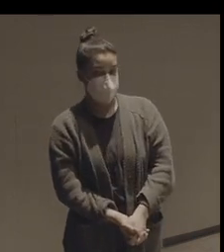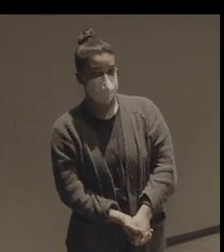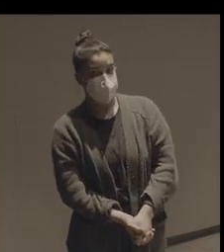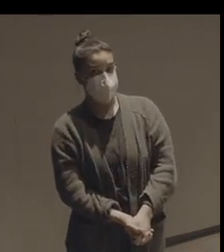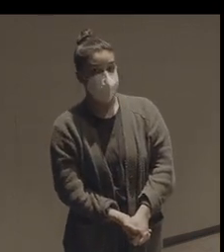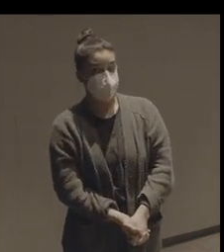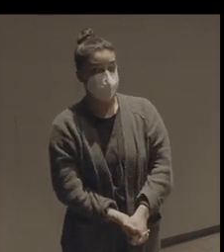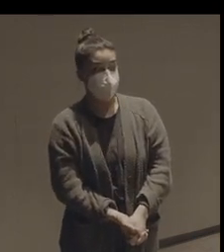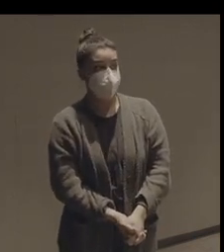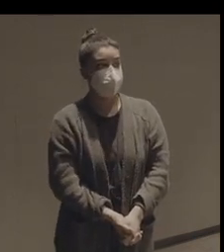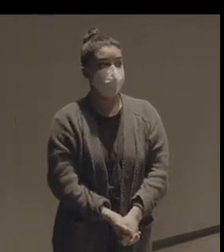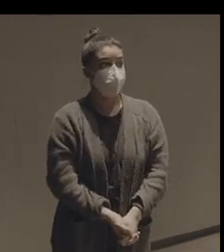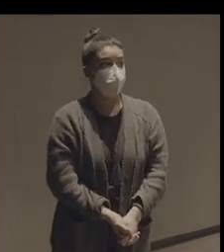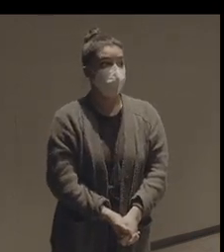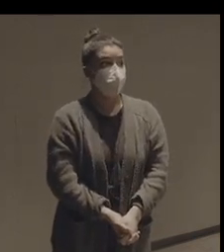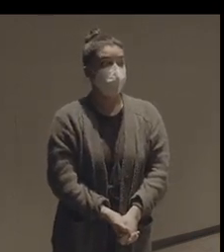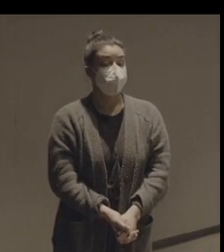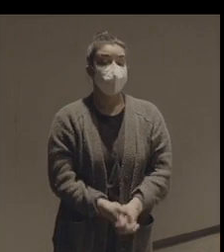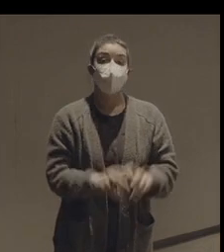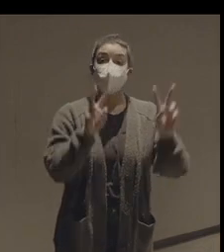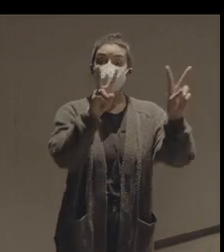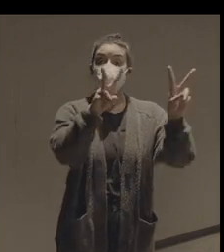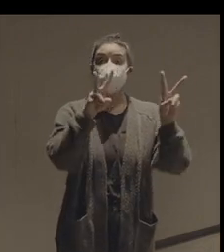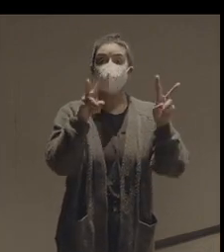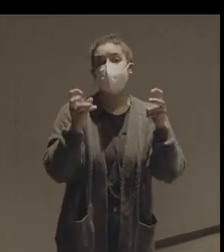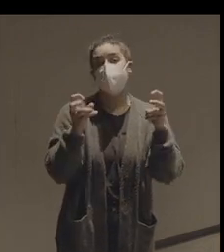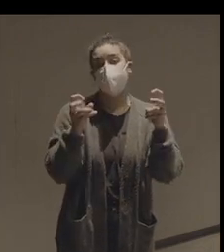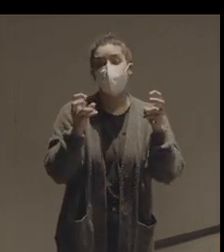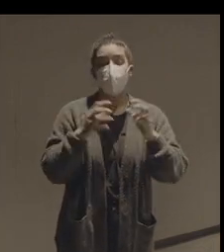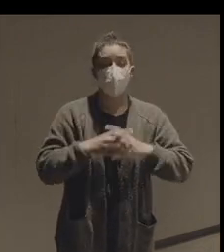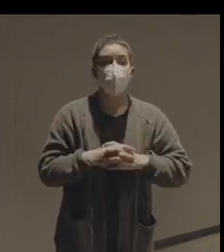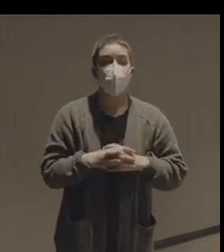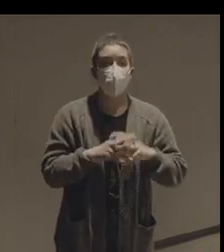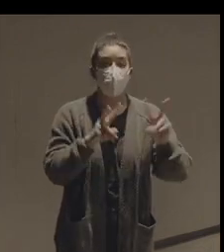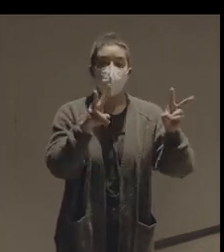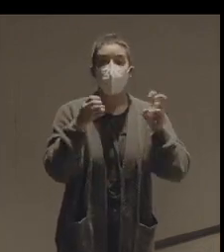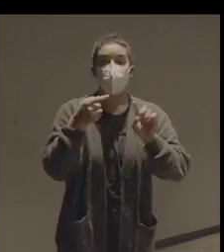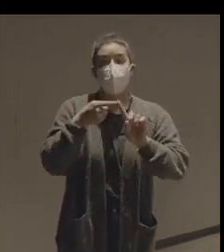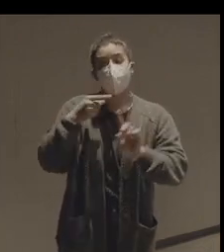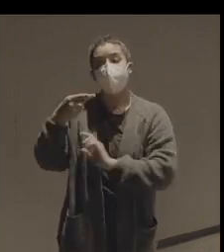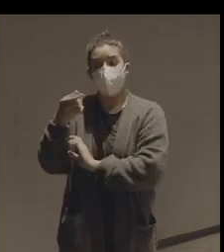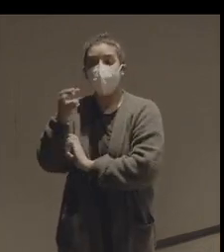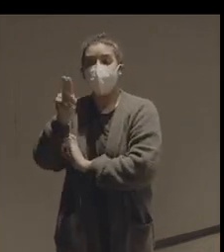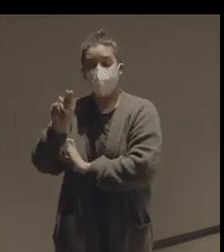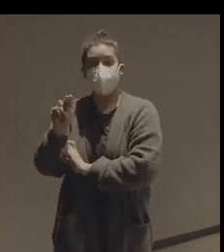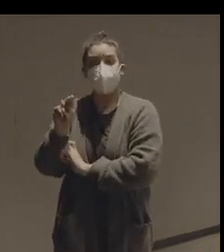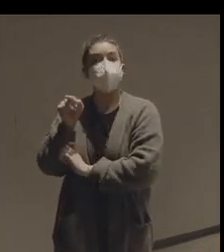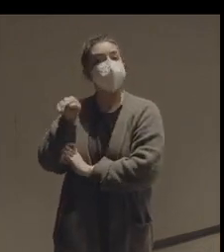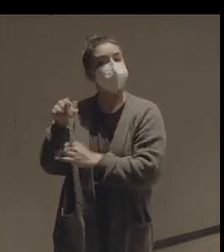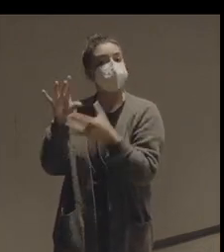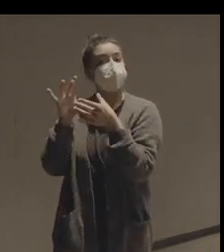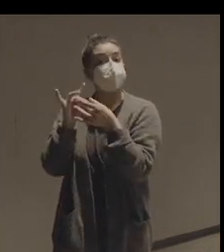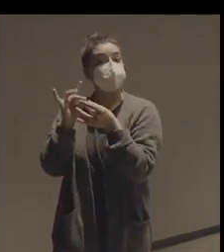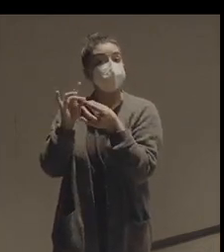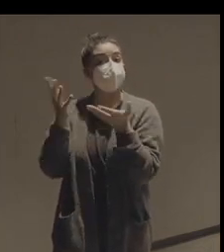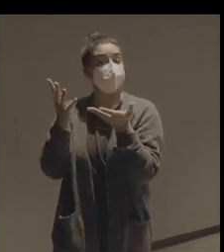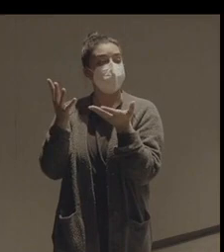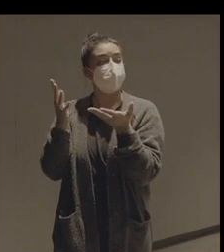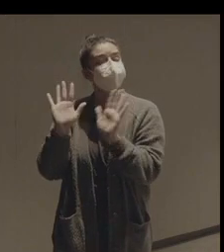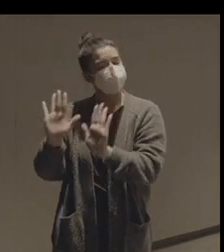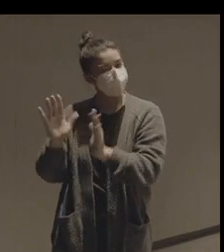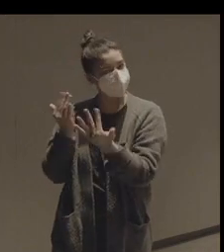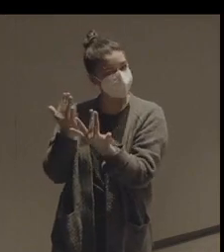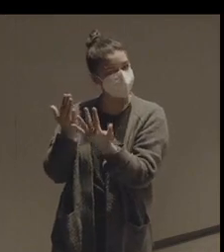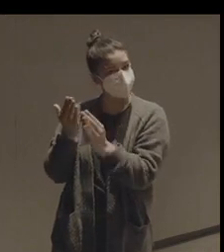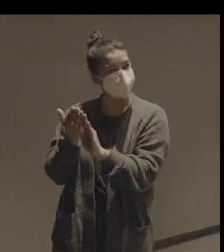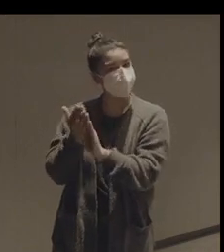So this is a quote from a recent Art Form article, a quote from Helen Pashgian. So here's a